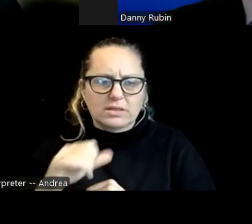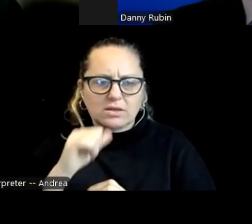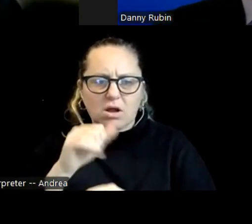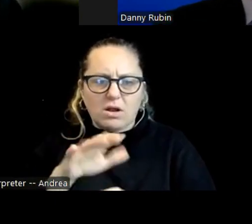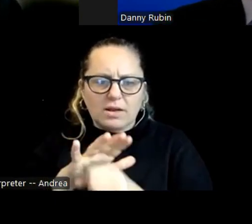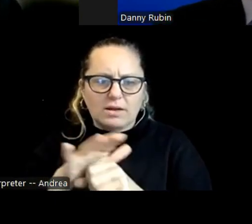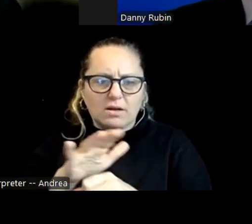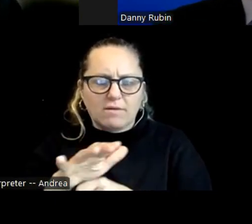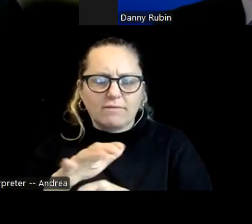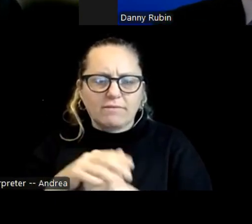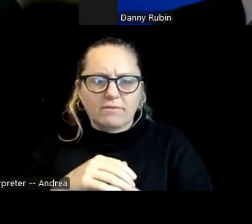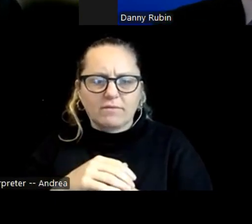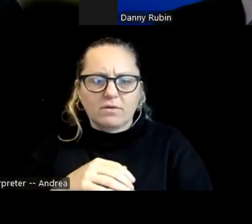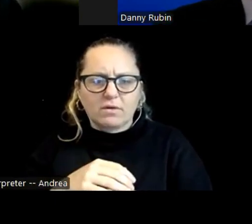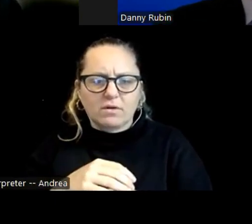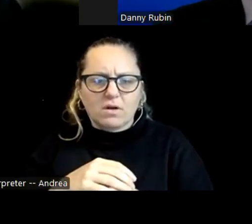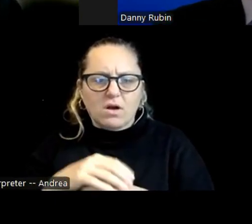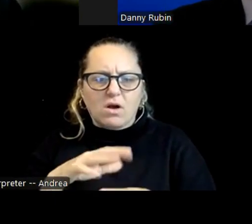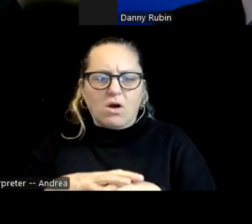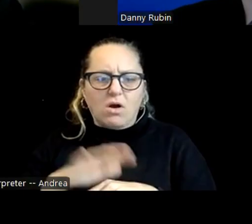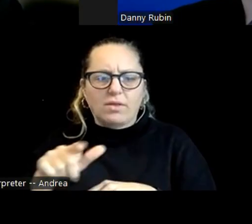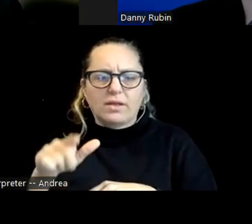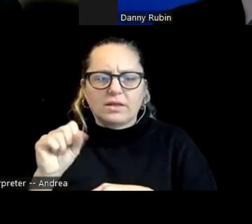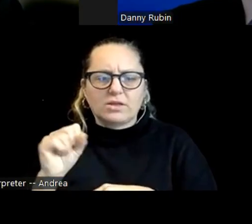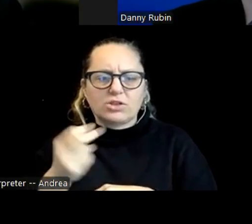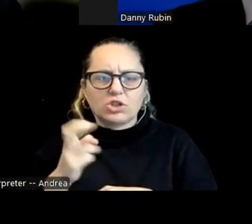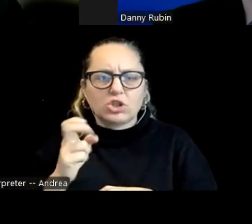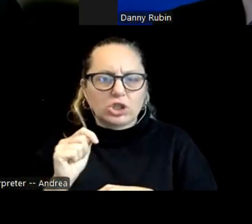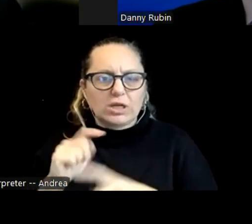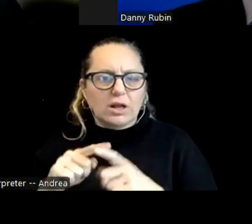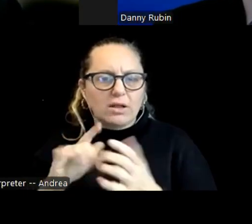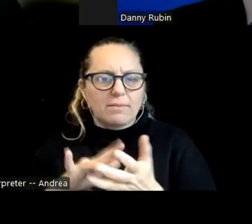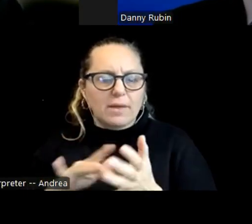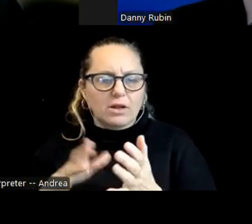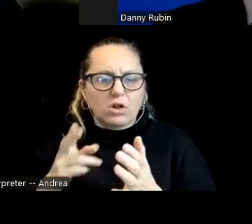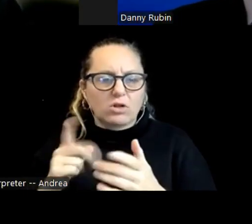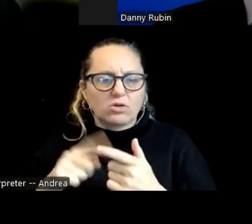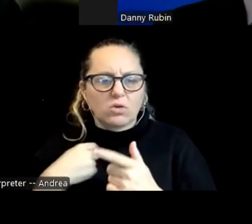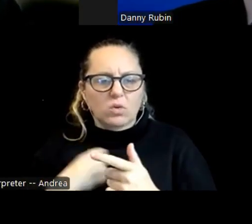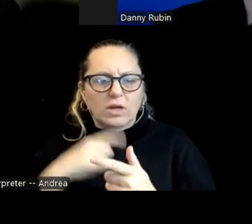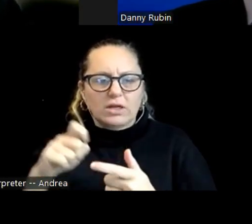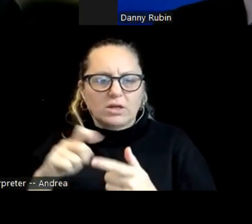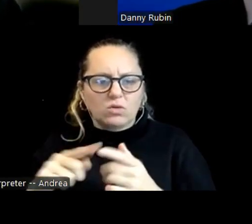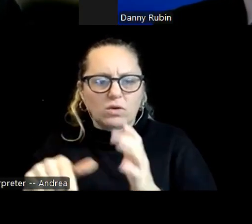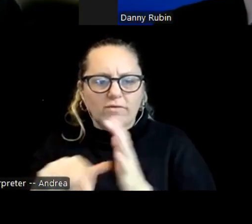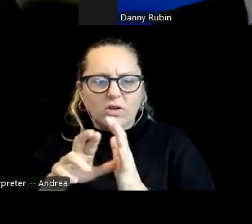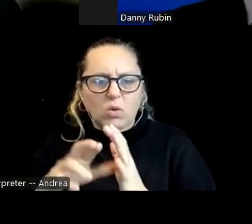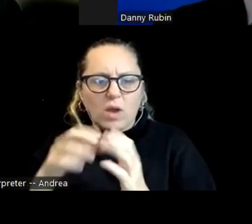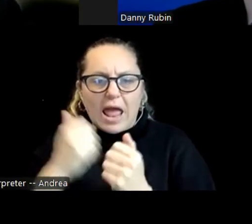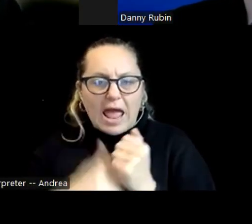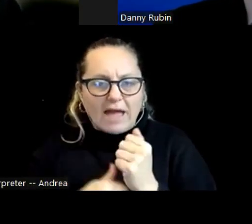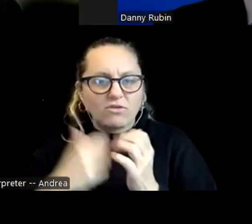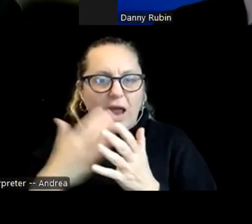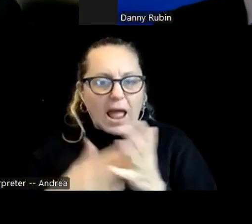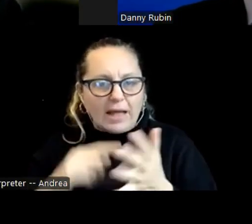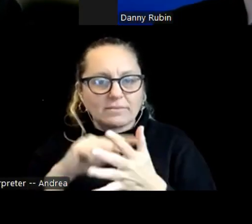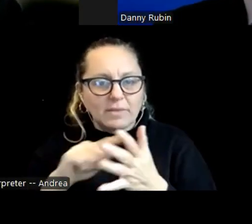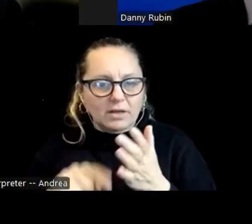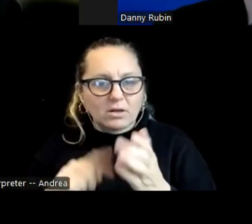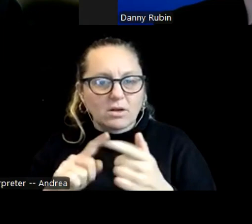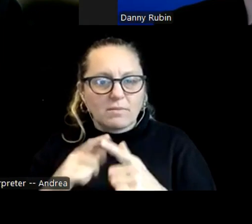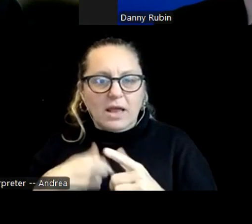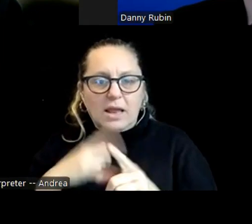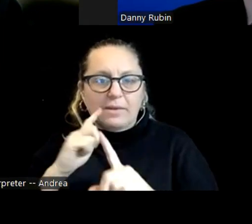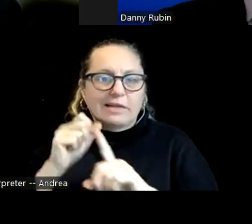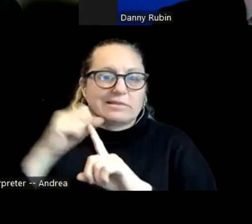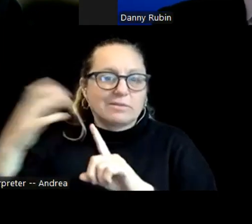enough on the sheet, on the medical history. We need to review every single aspect, maybe expound on some